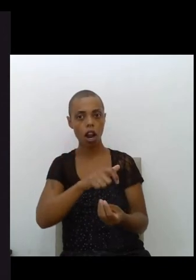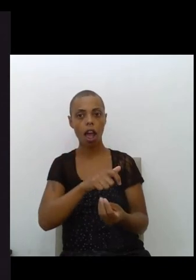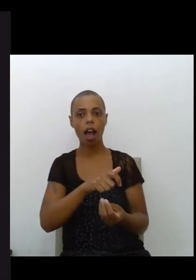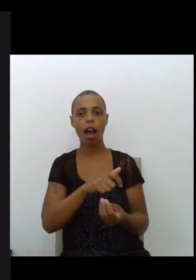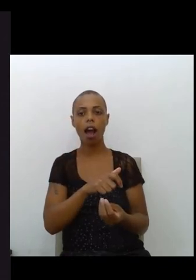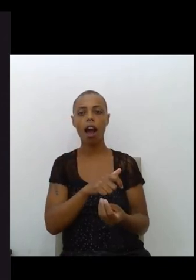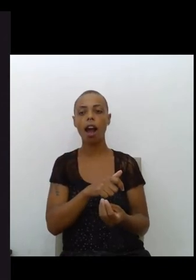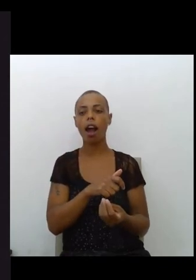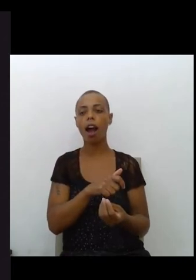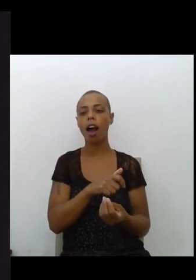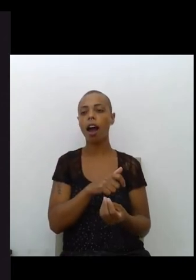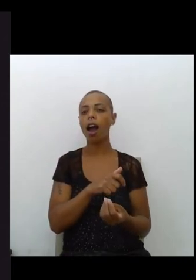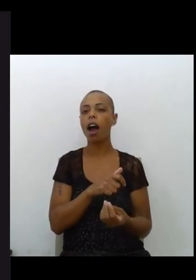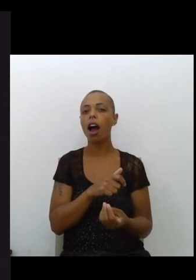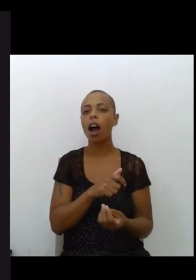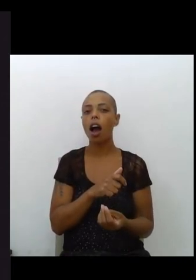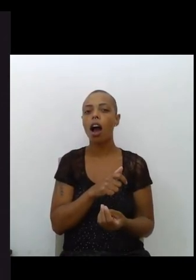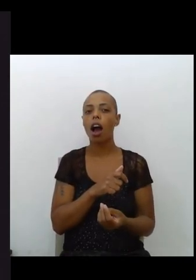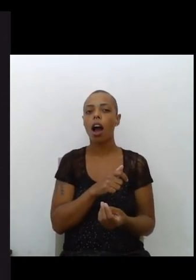architect